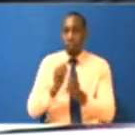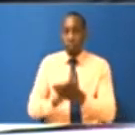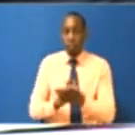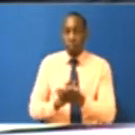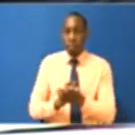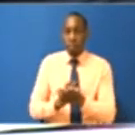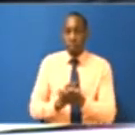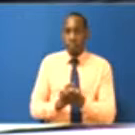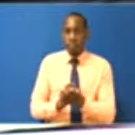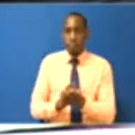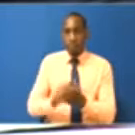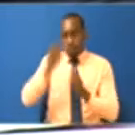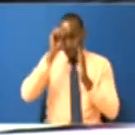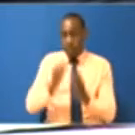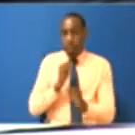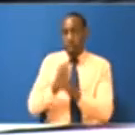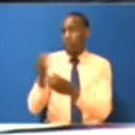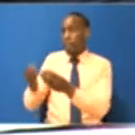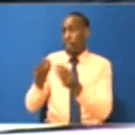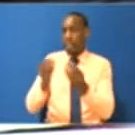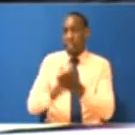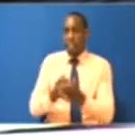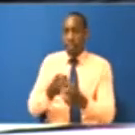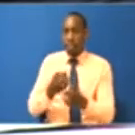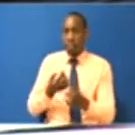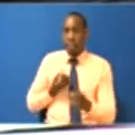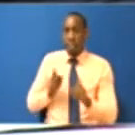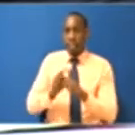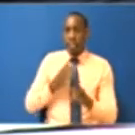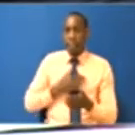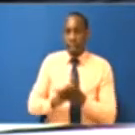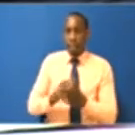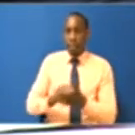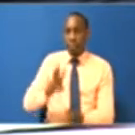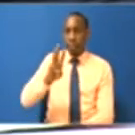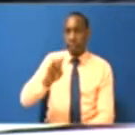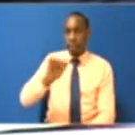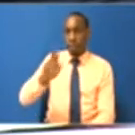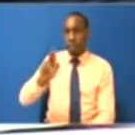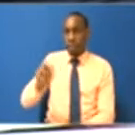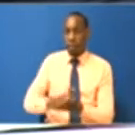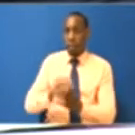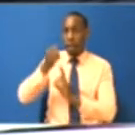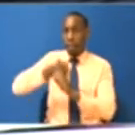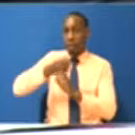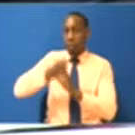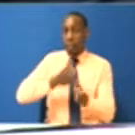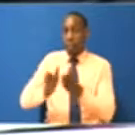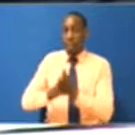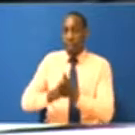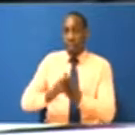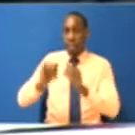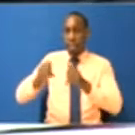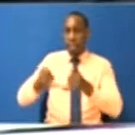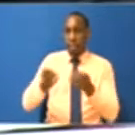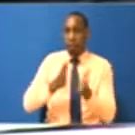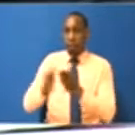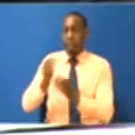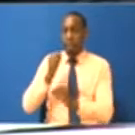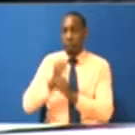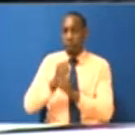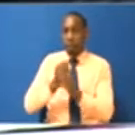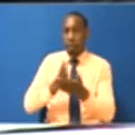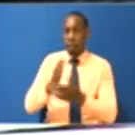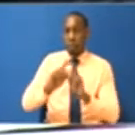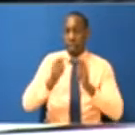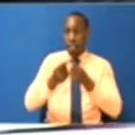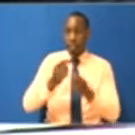job my sister when you talked about a plan the new plan the new plan was actually done by